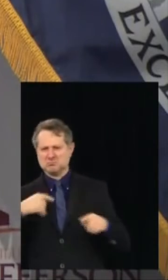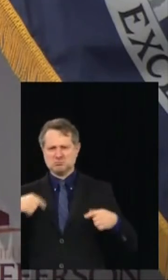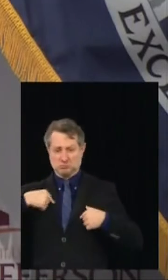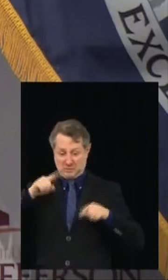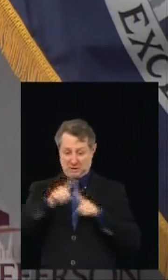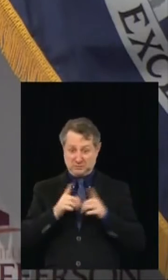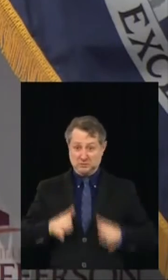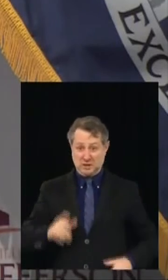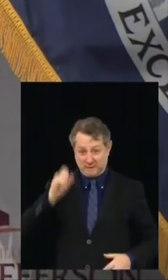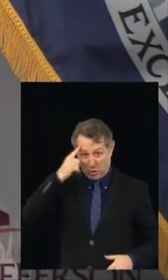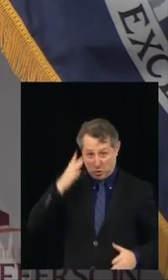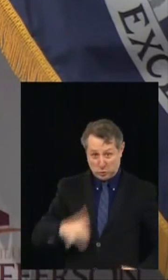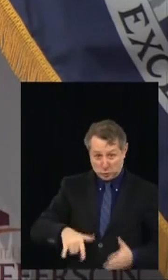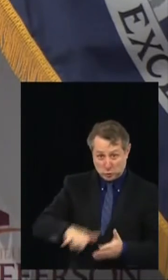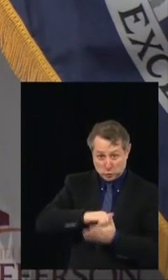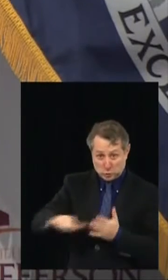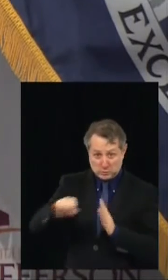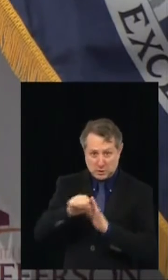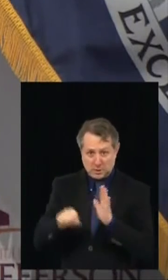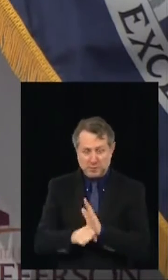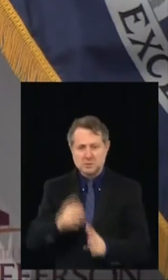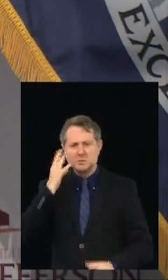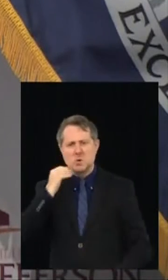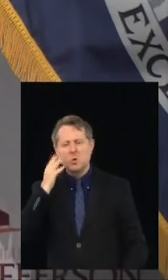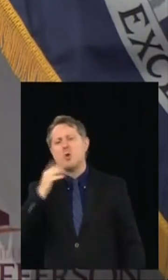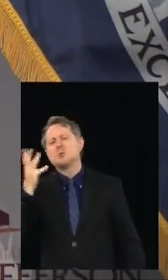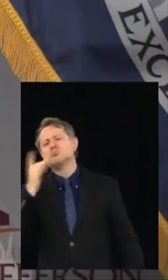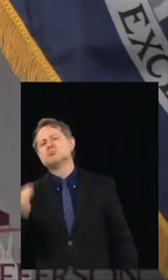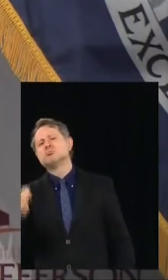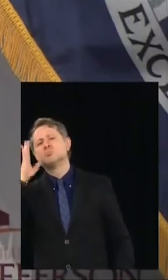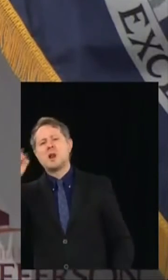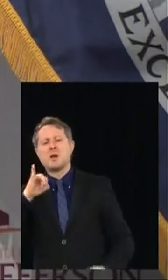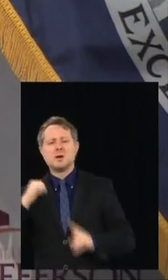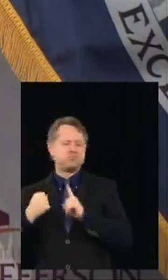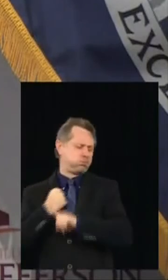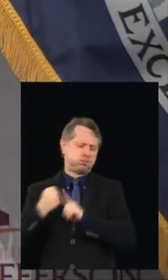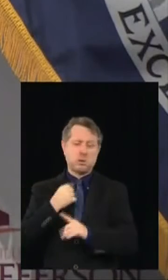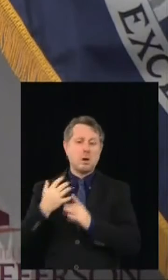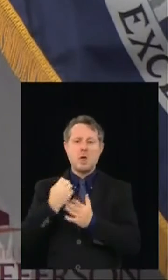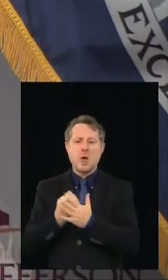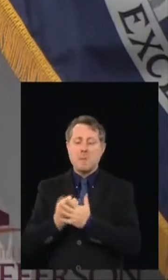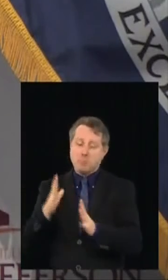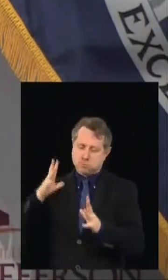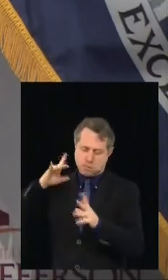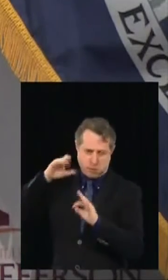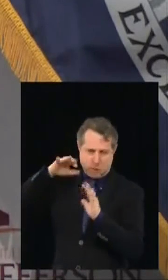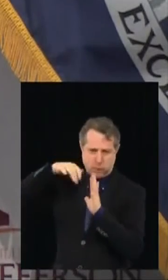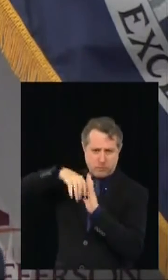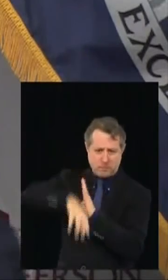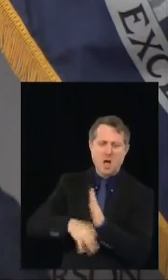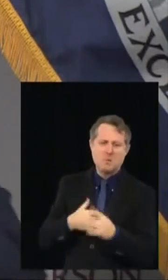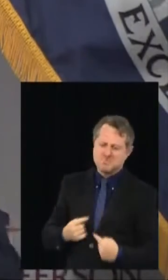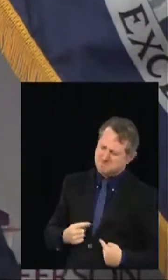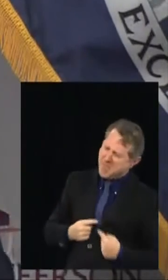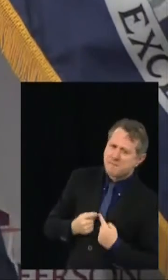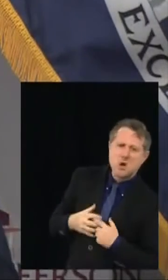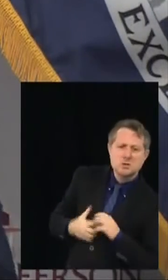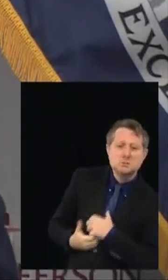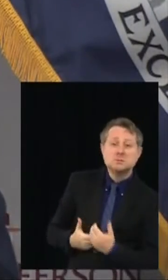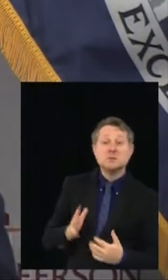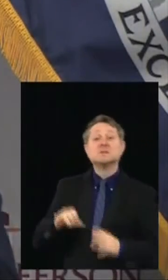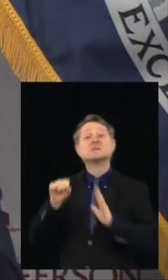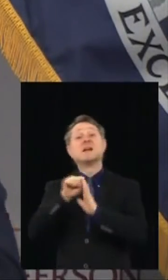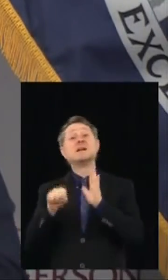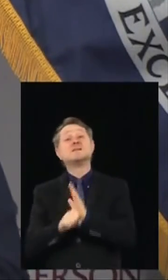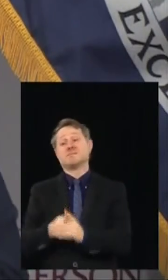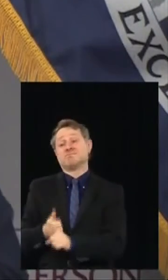every day that economy is slow, right? Because this state budget is just a function of the overall economic